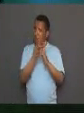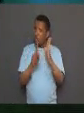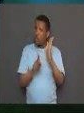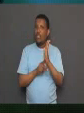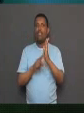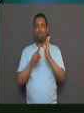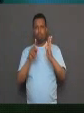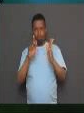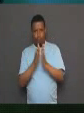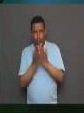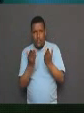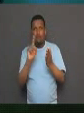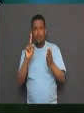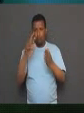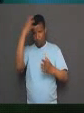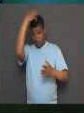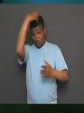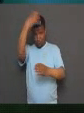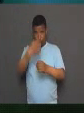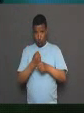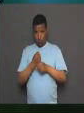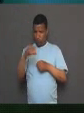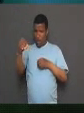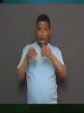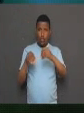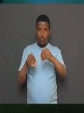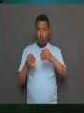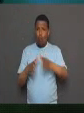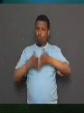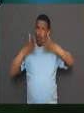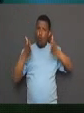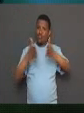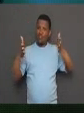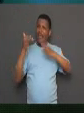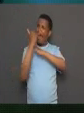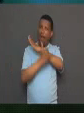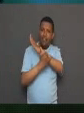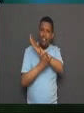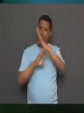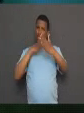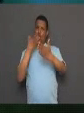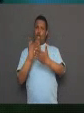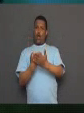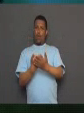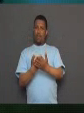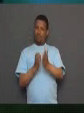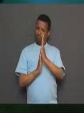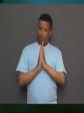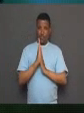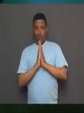to an action taken by government to promote the country's economic